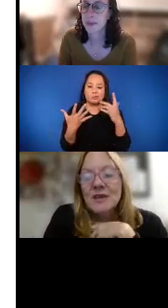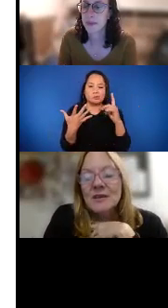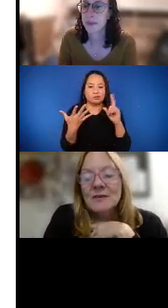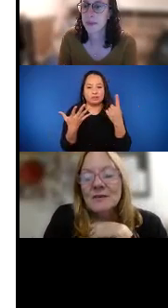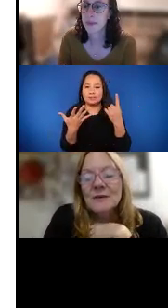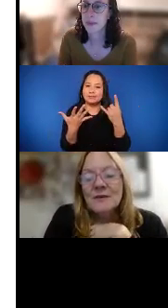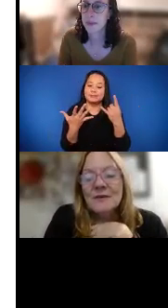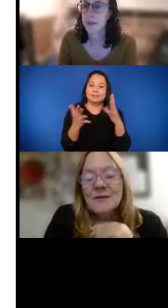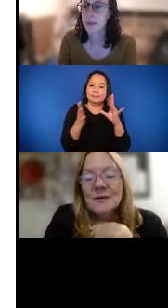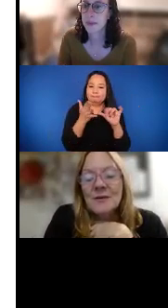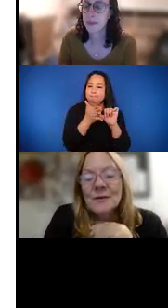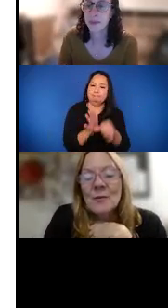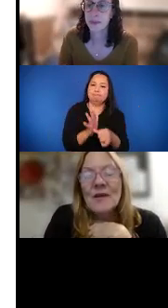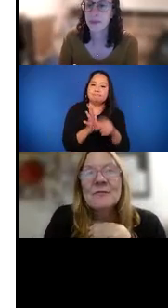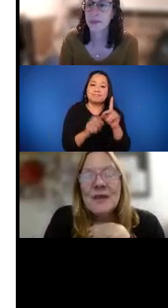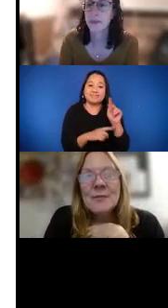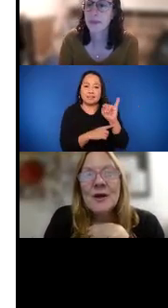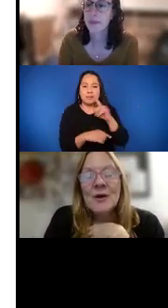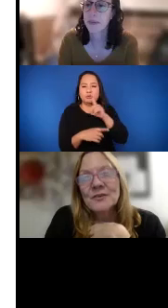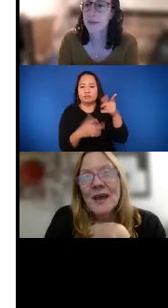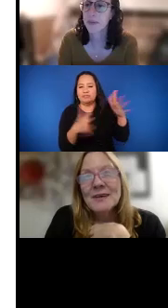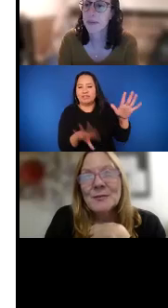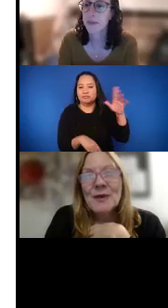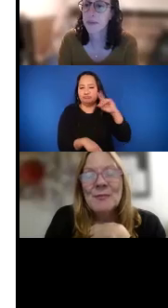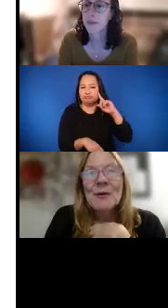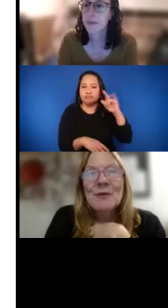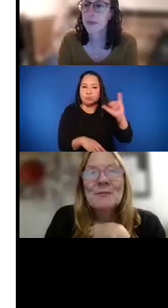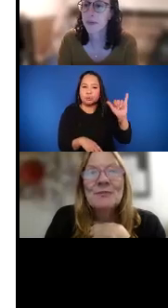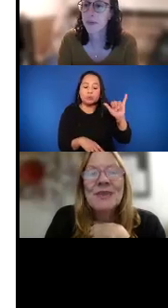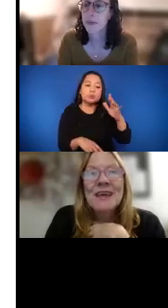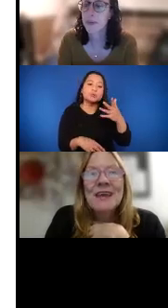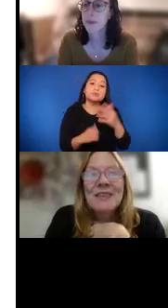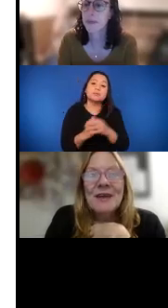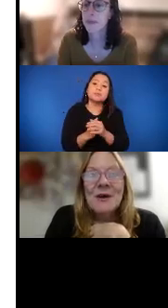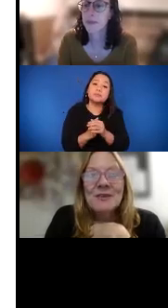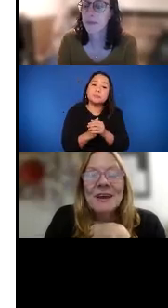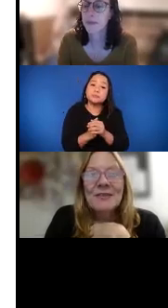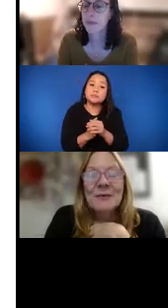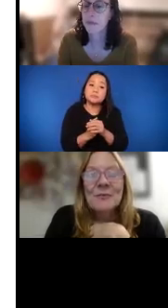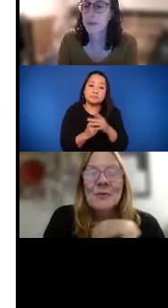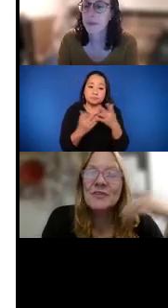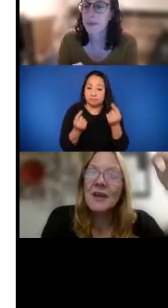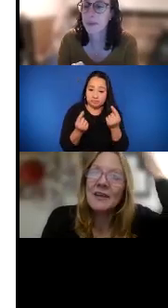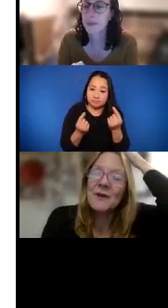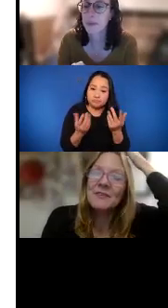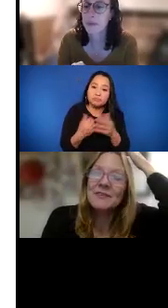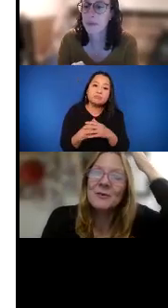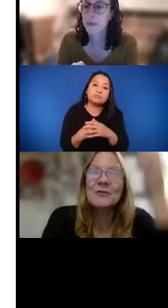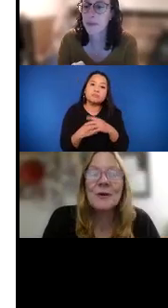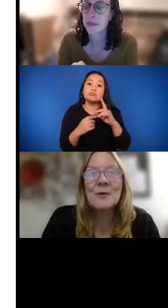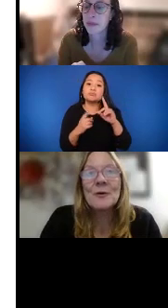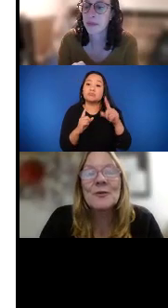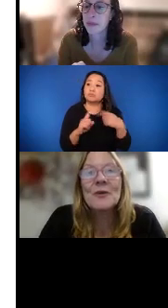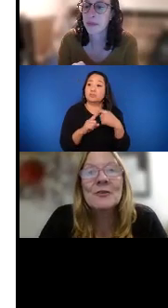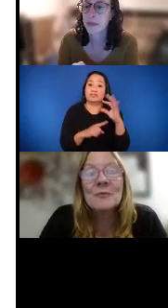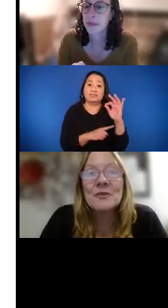is that when FEMA contact people, they contact them with text messages or